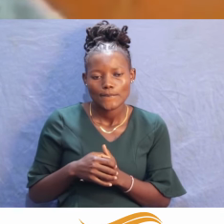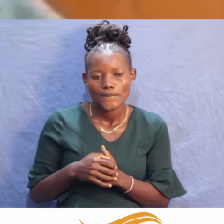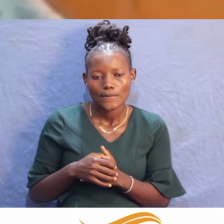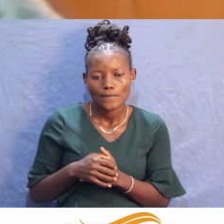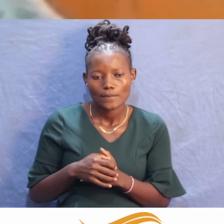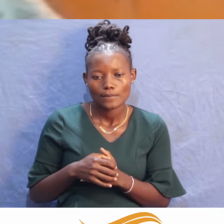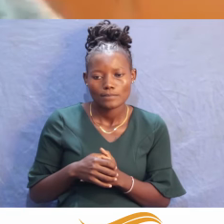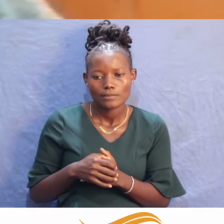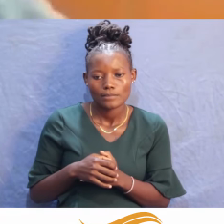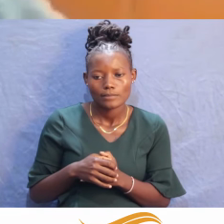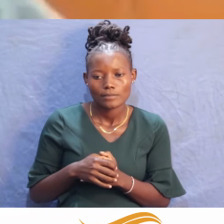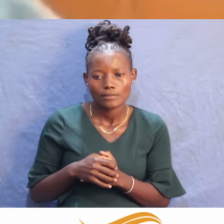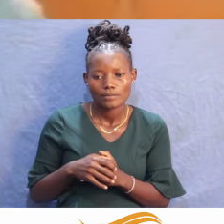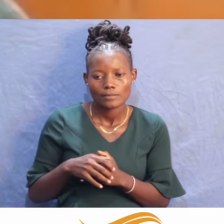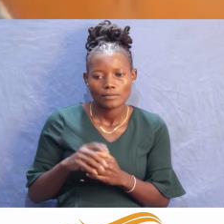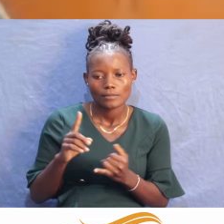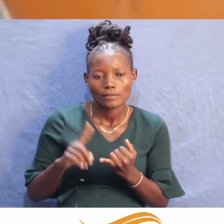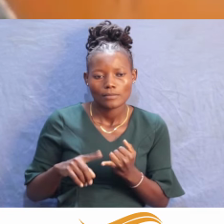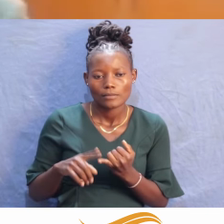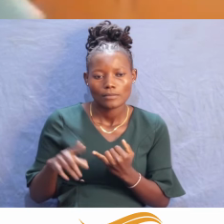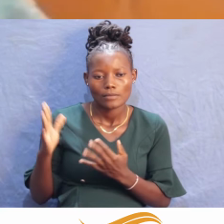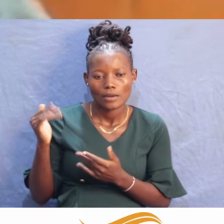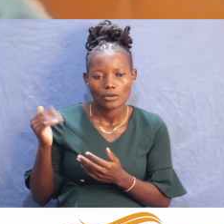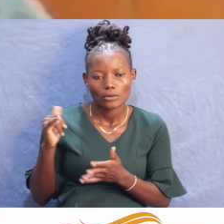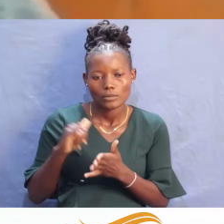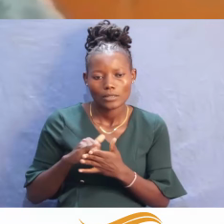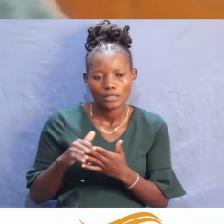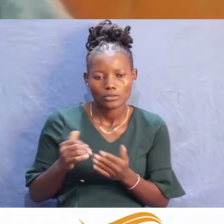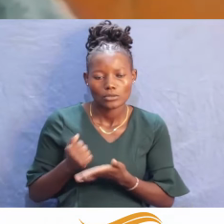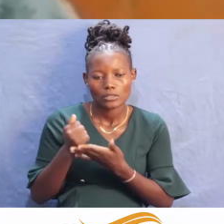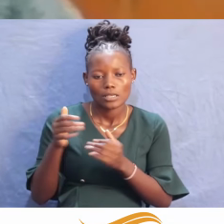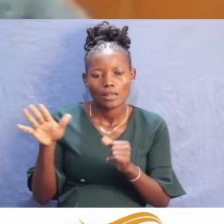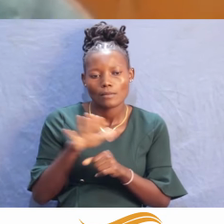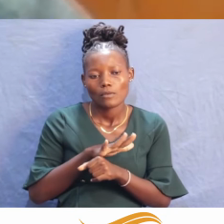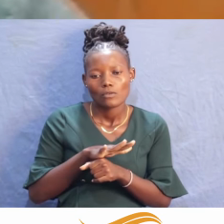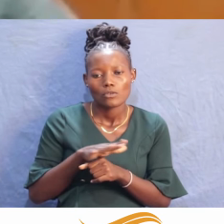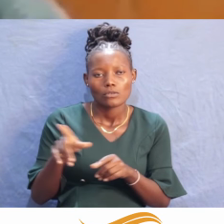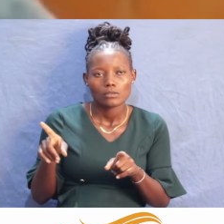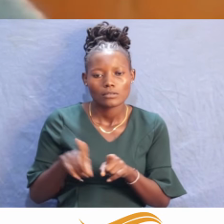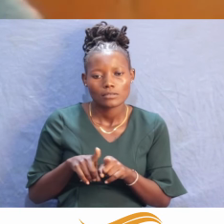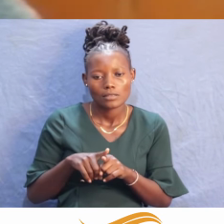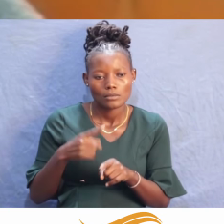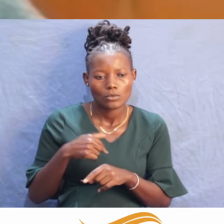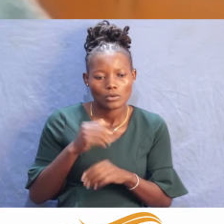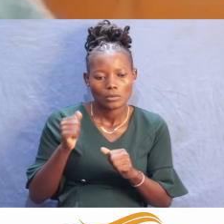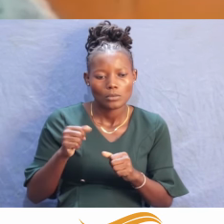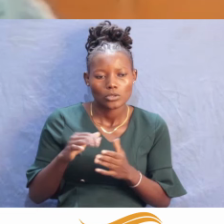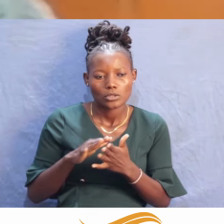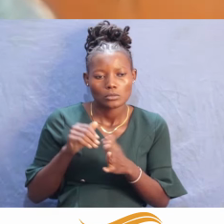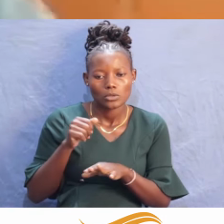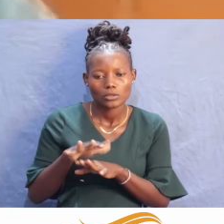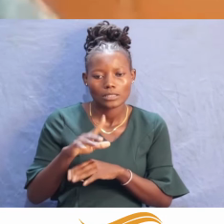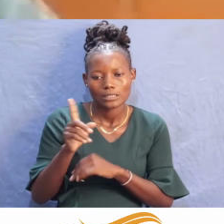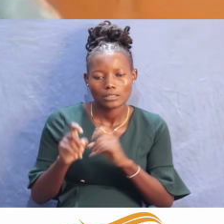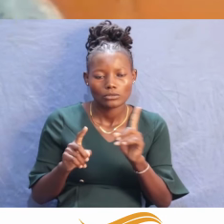And first of all, I hope that was helpful. And are there any, we can take some questions, the